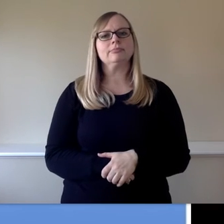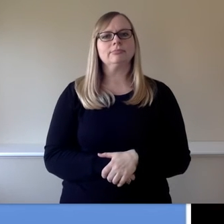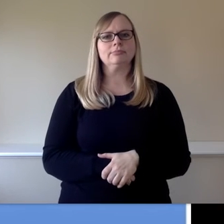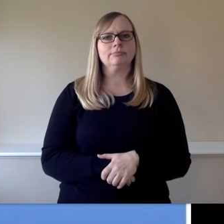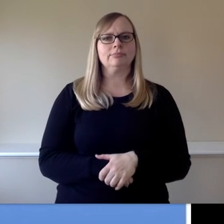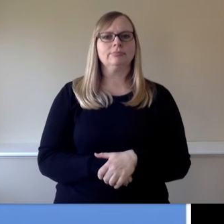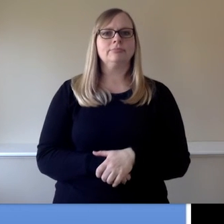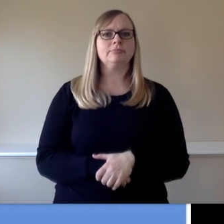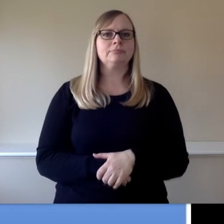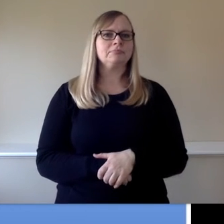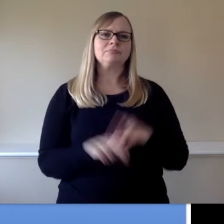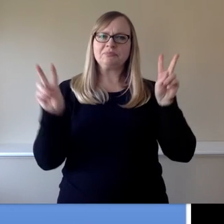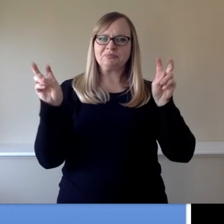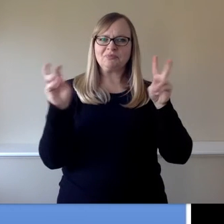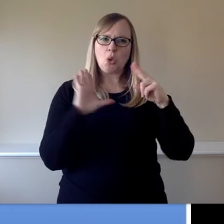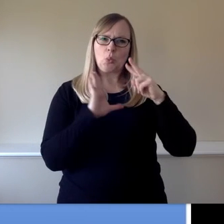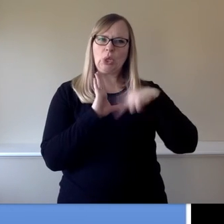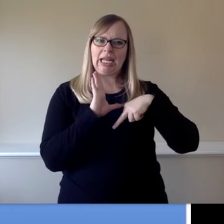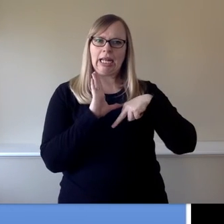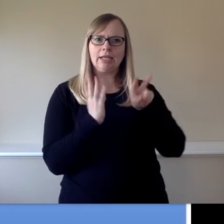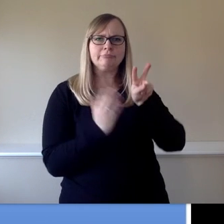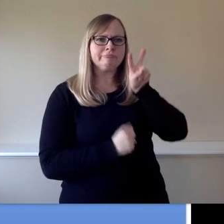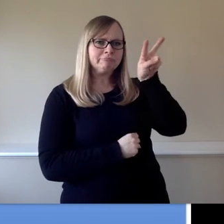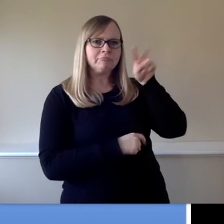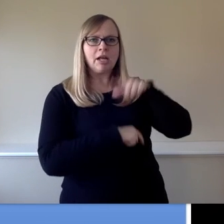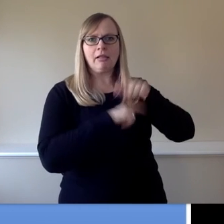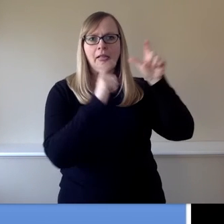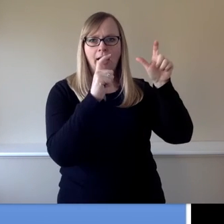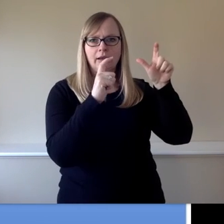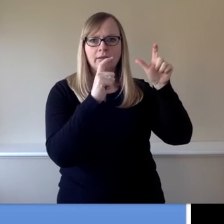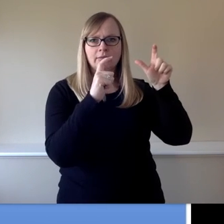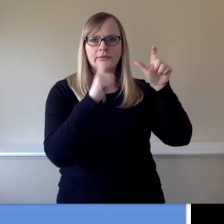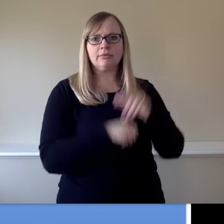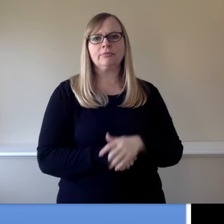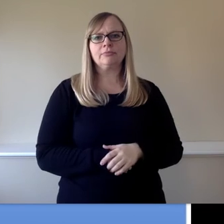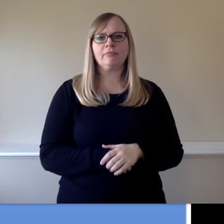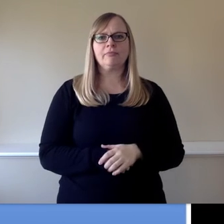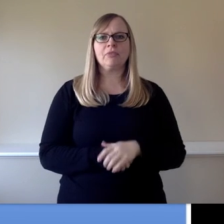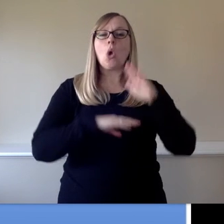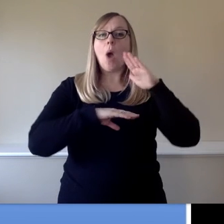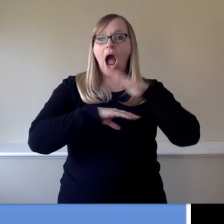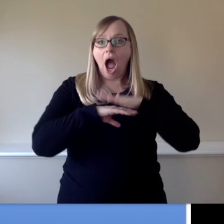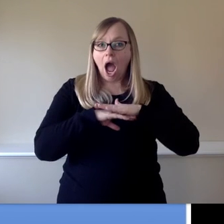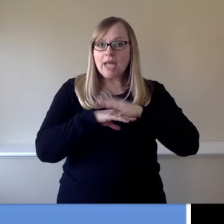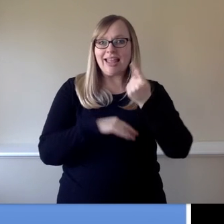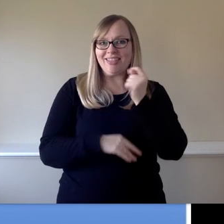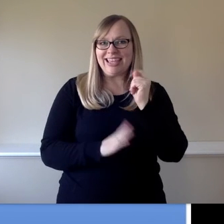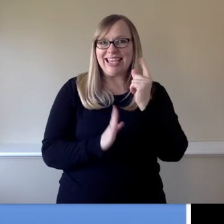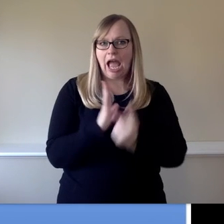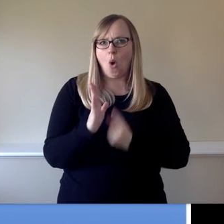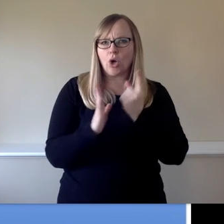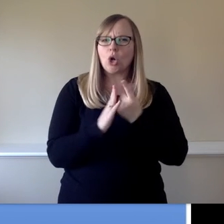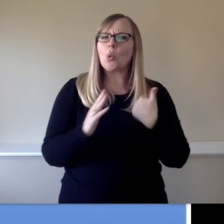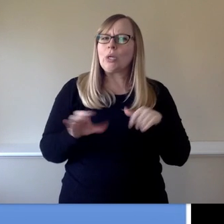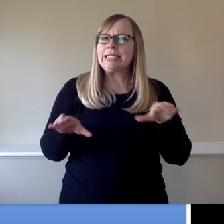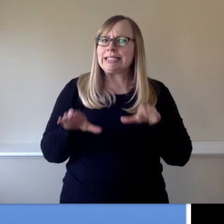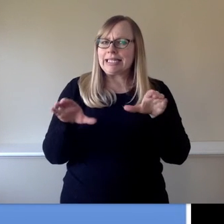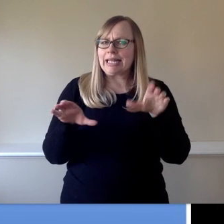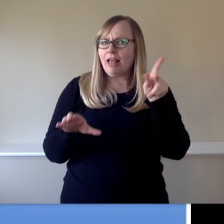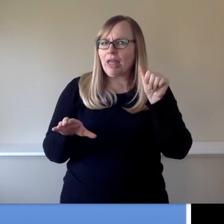Reading the clock. So on the hour. We did an on the hour Kahoot